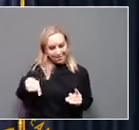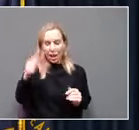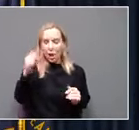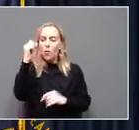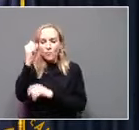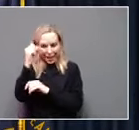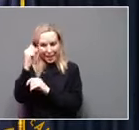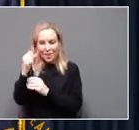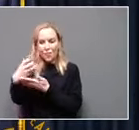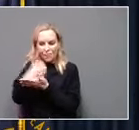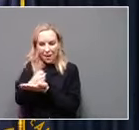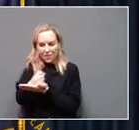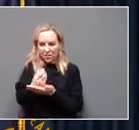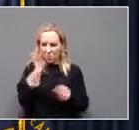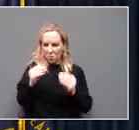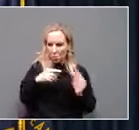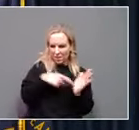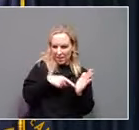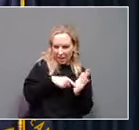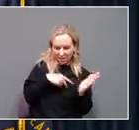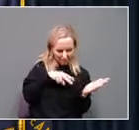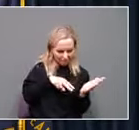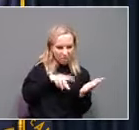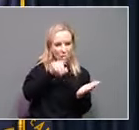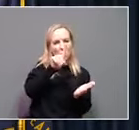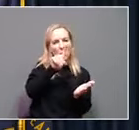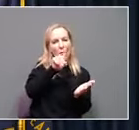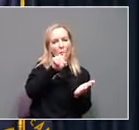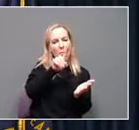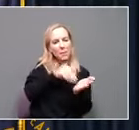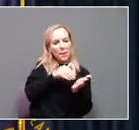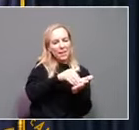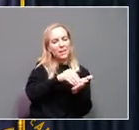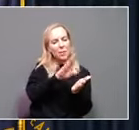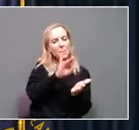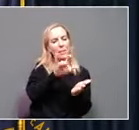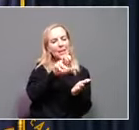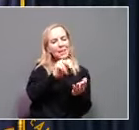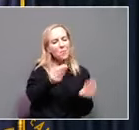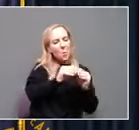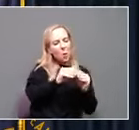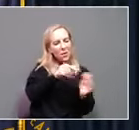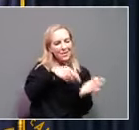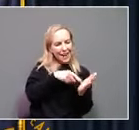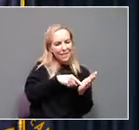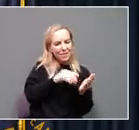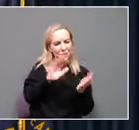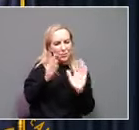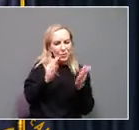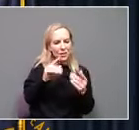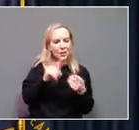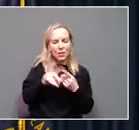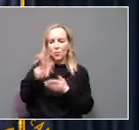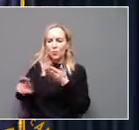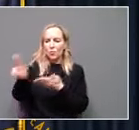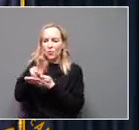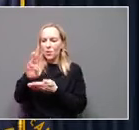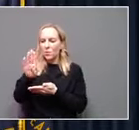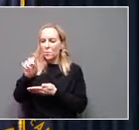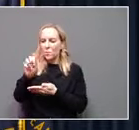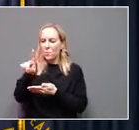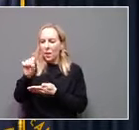before in a budget. It's got about $1 billion more debt, more than $1 billion more in debt between university bonds and